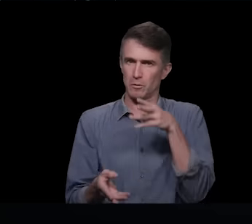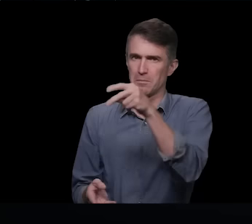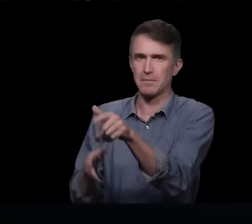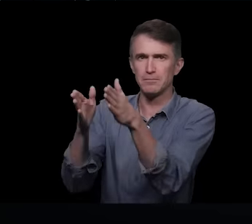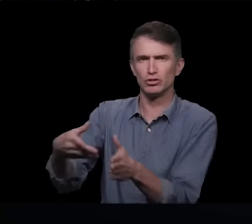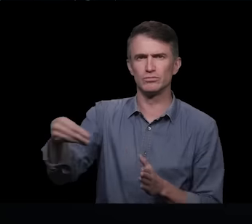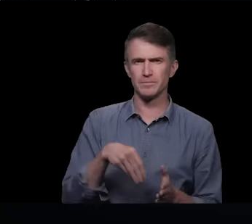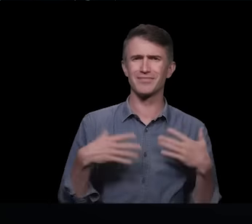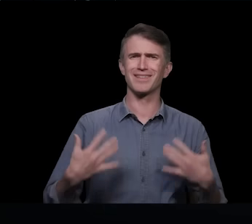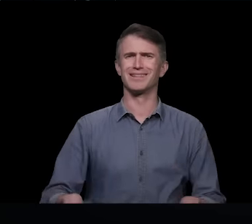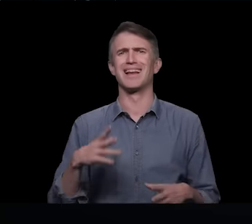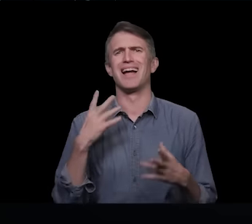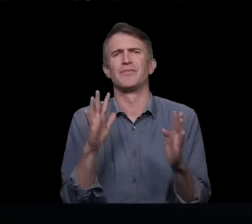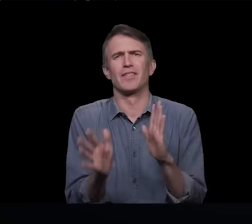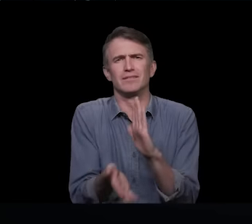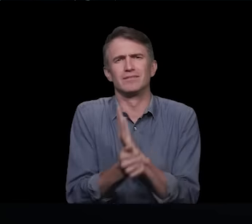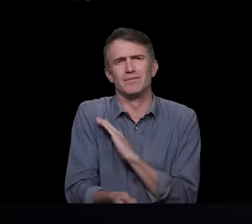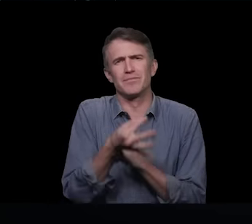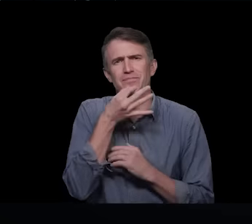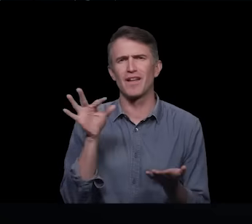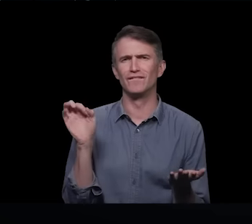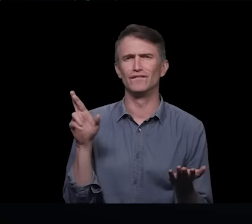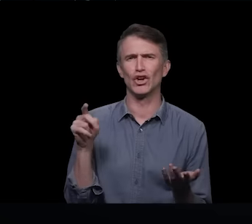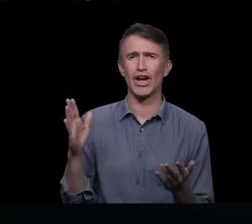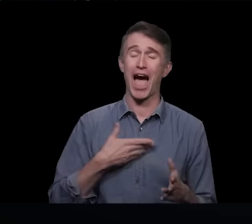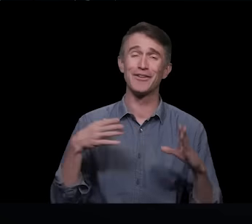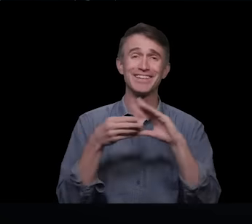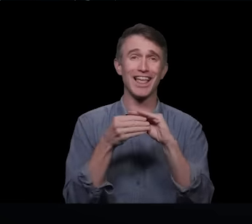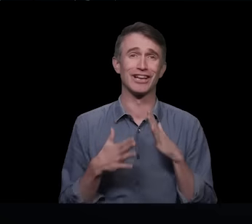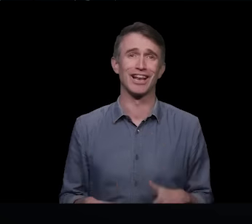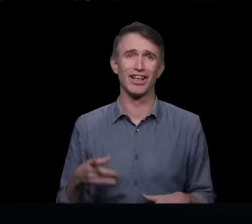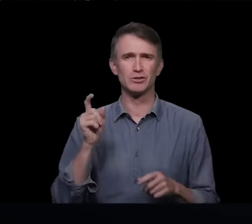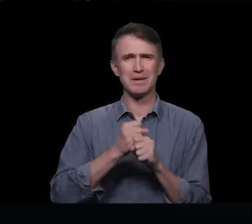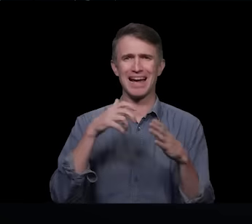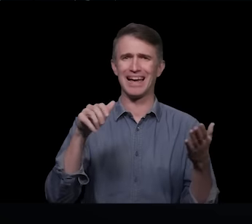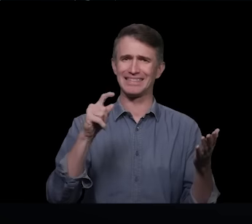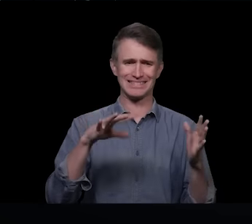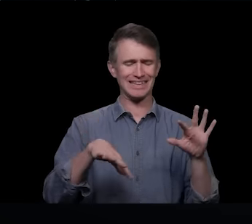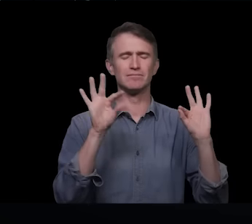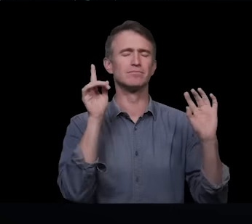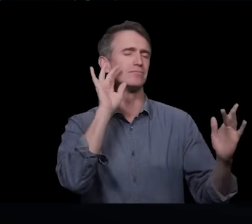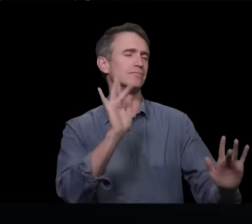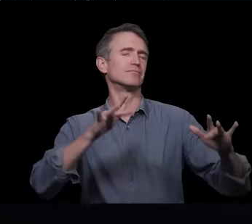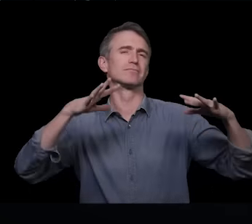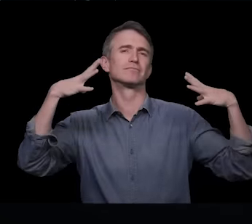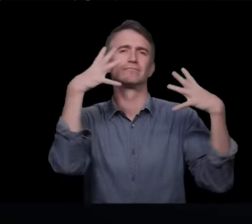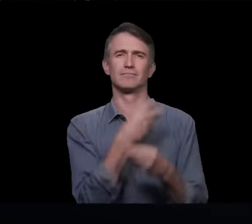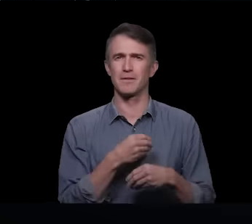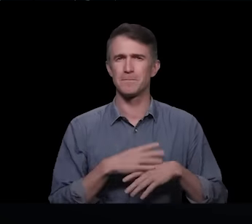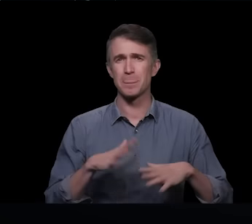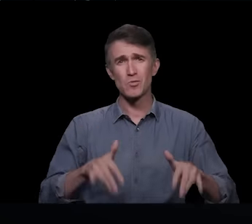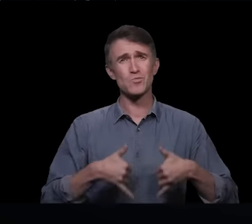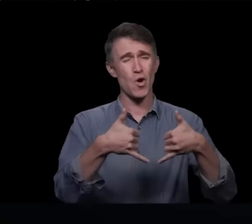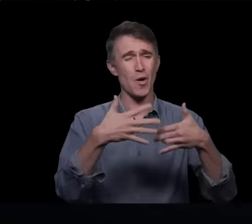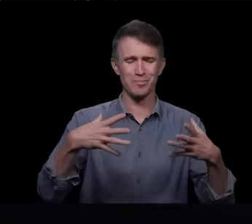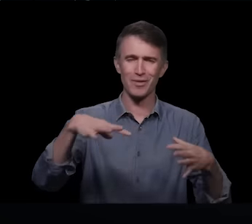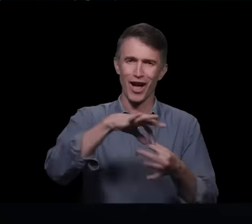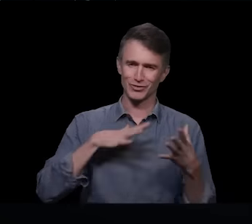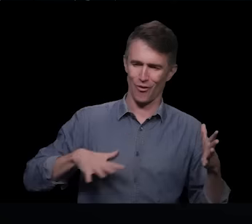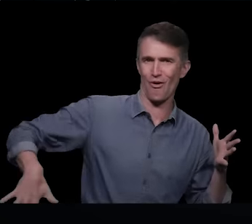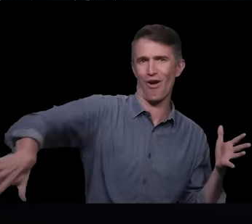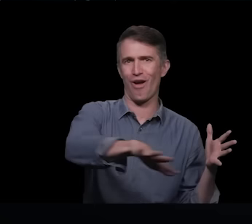service. And finally, the ridiculously talented Fern Lullum, our narrator, makes this AD track sing. This award belongs